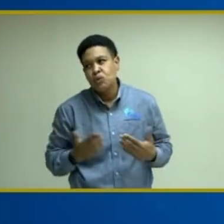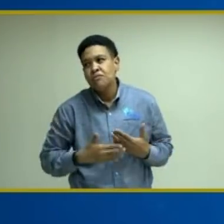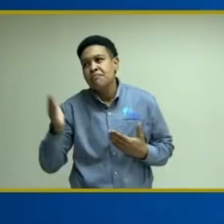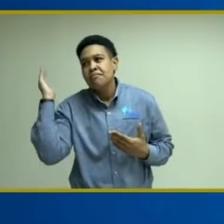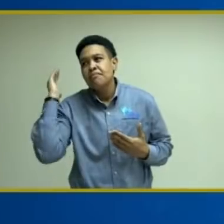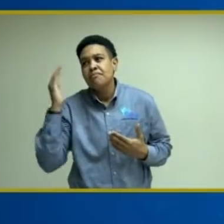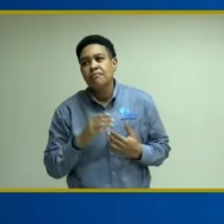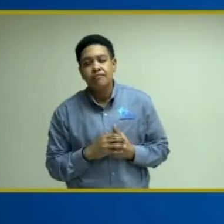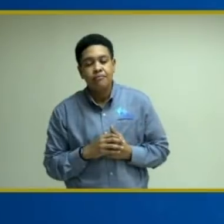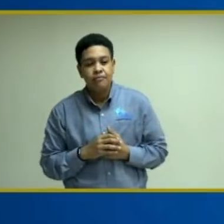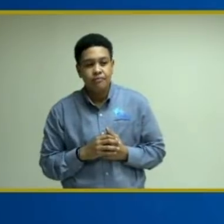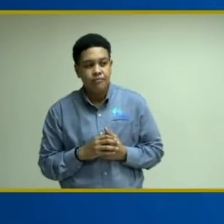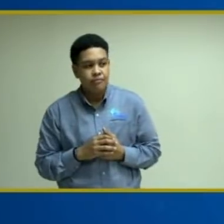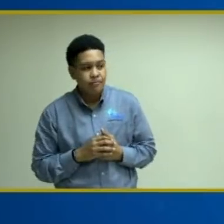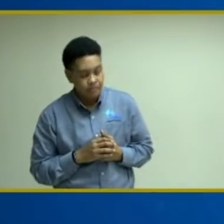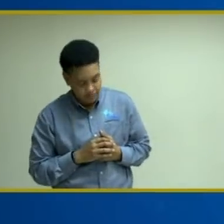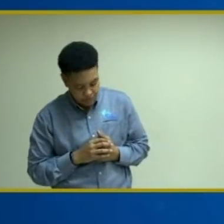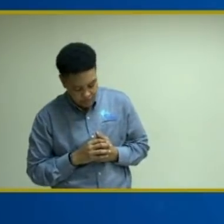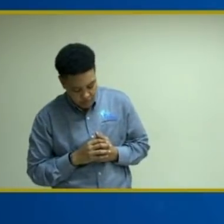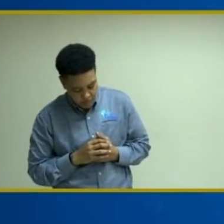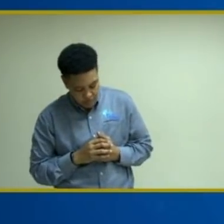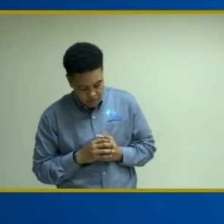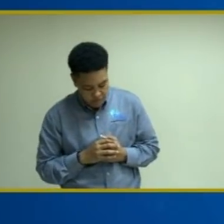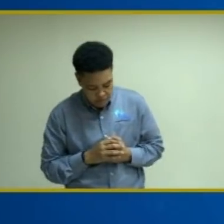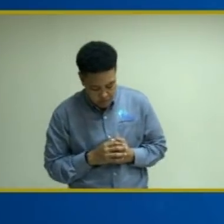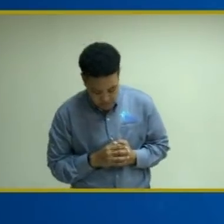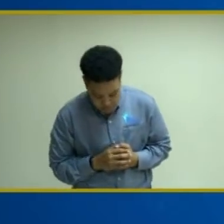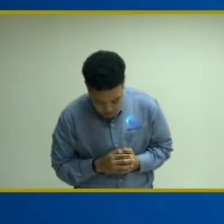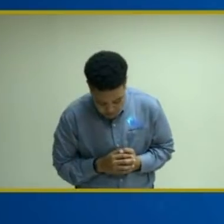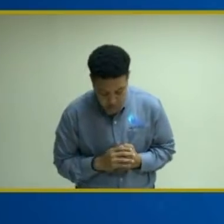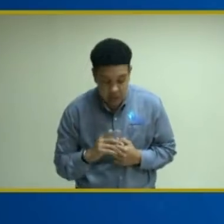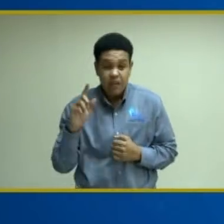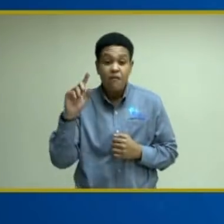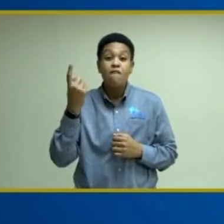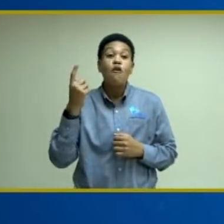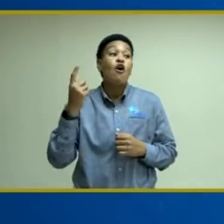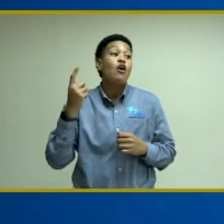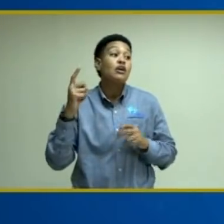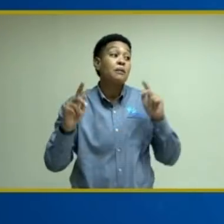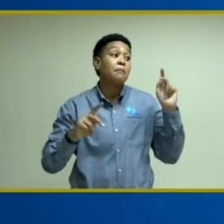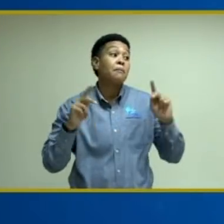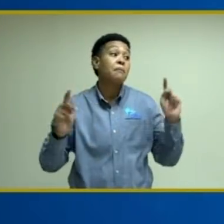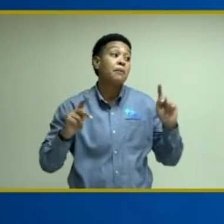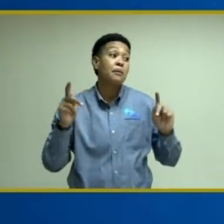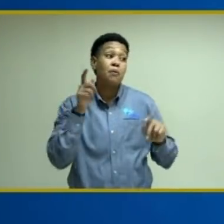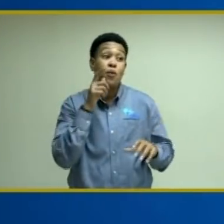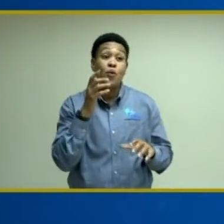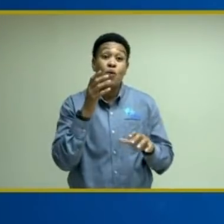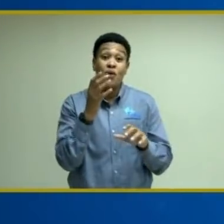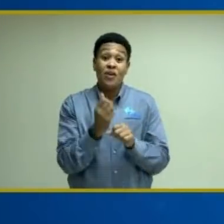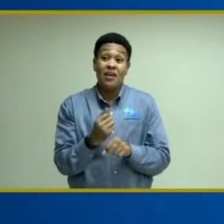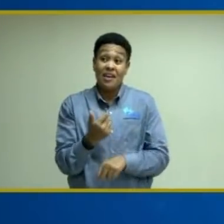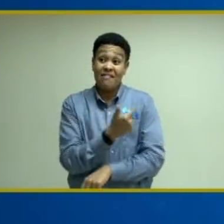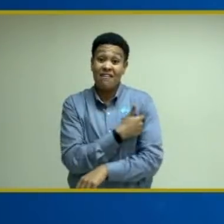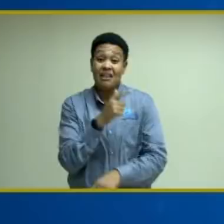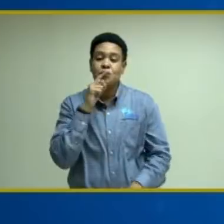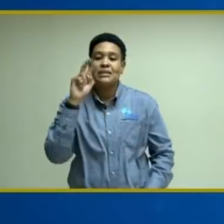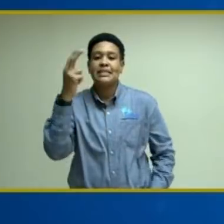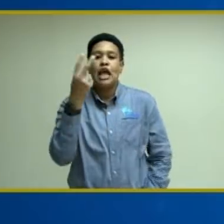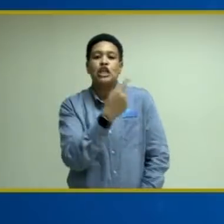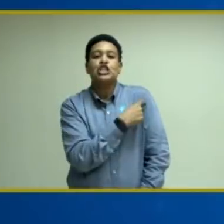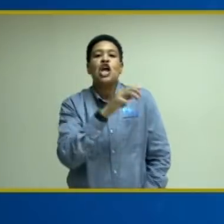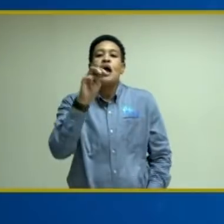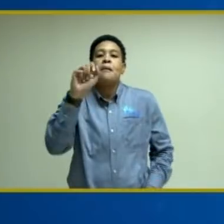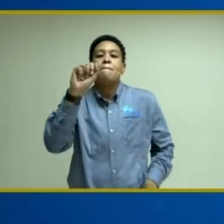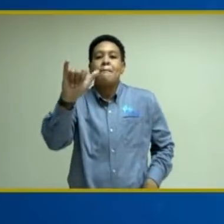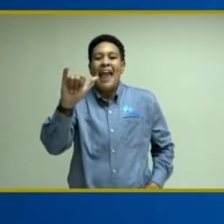of persons who were vaccinated here would have received their second dose of vaccine in May.